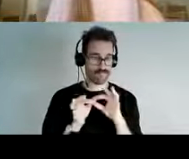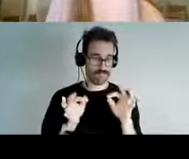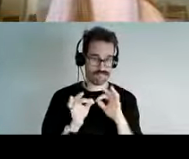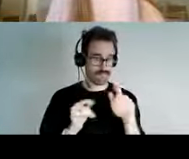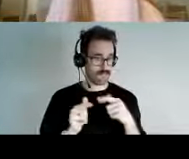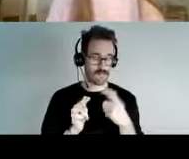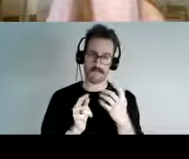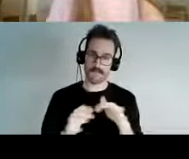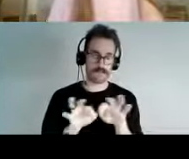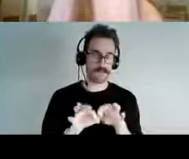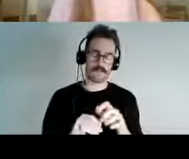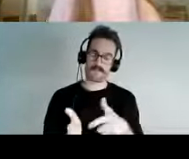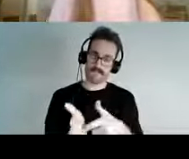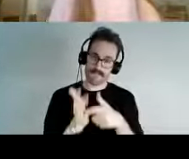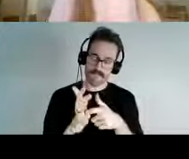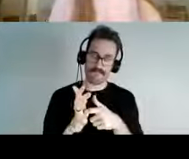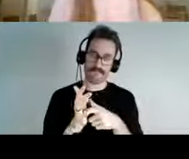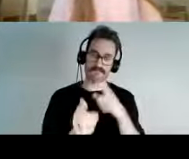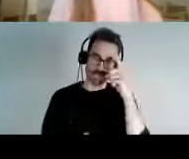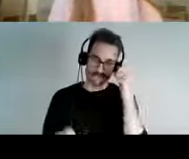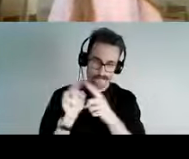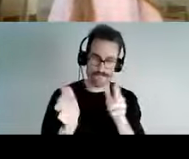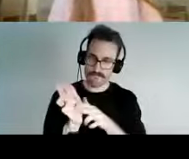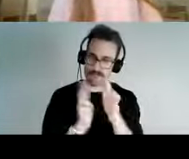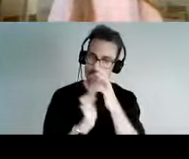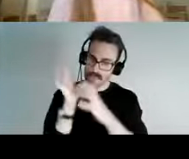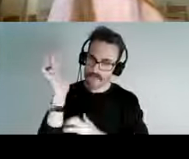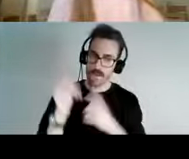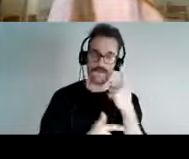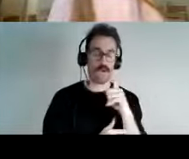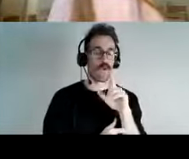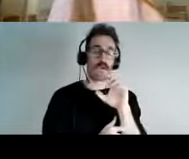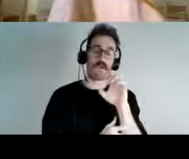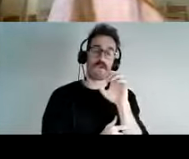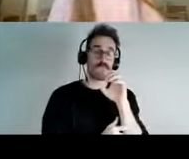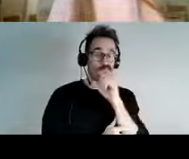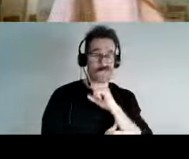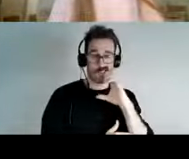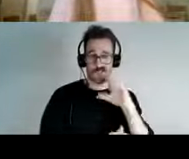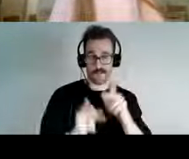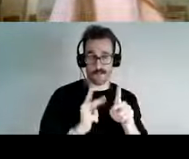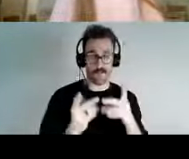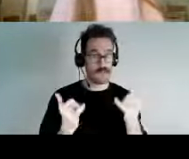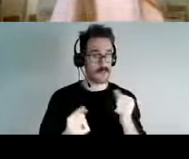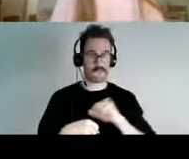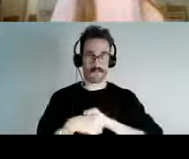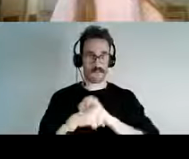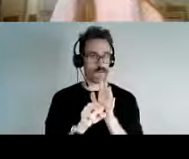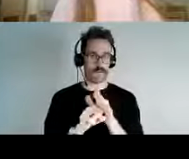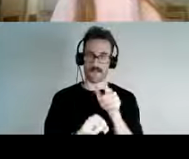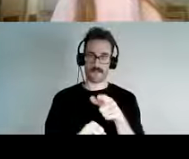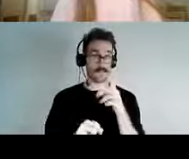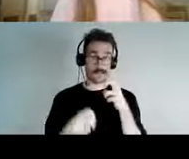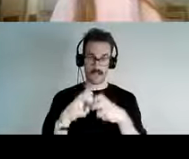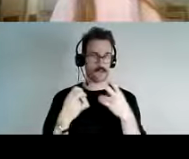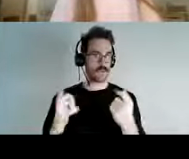for a convention for the human rights of older persons. And as you indicated, I think COVID has really brought this to the forefront. We knew that this